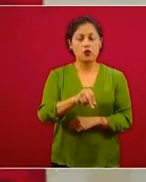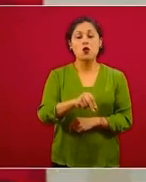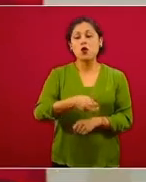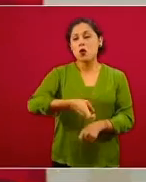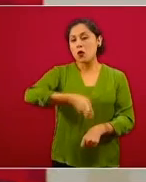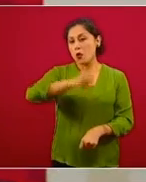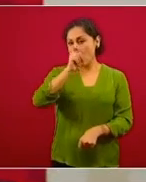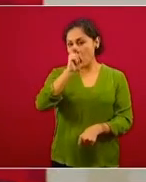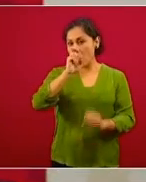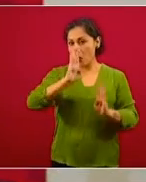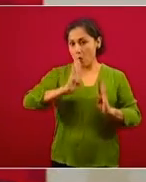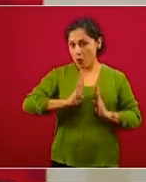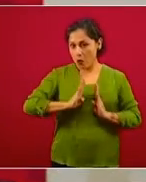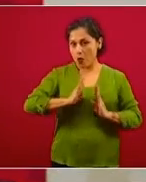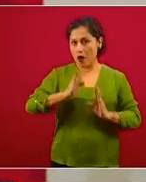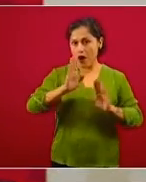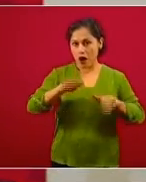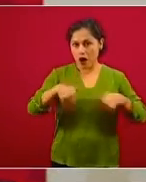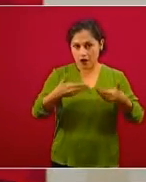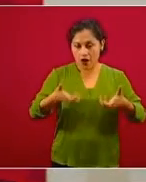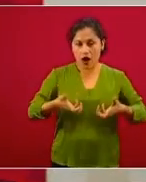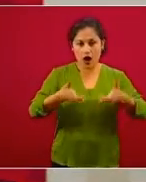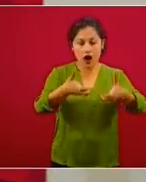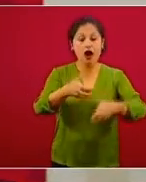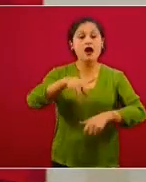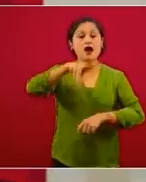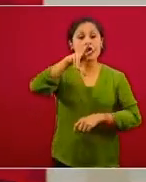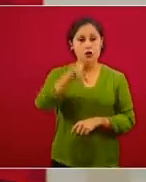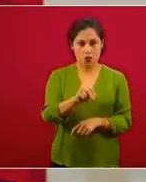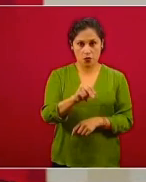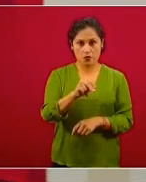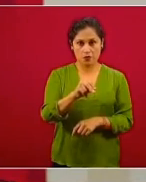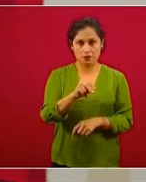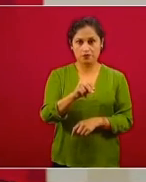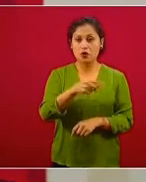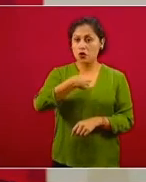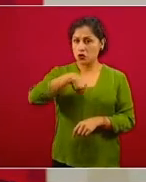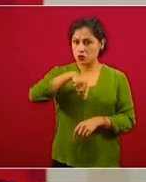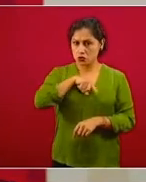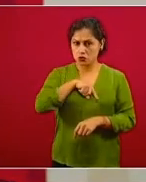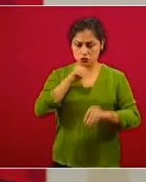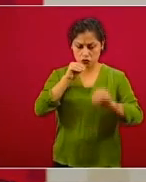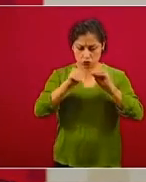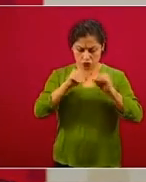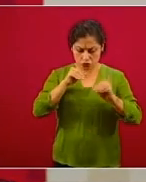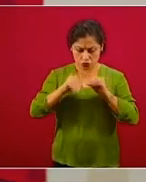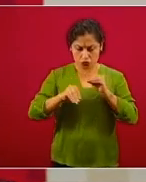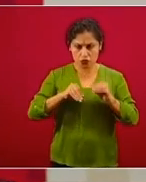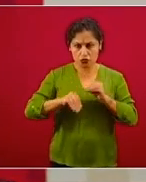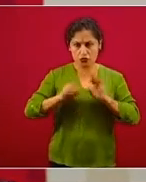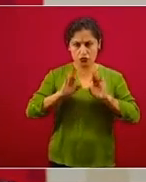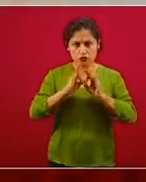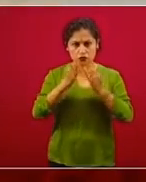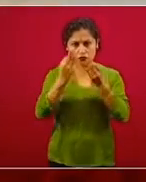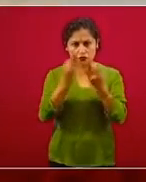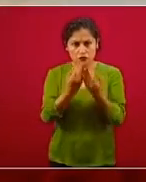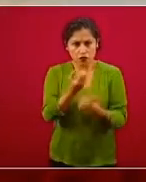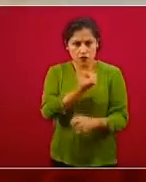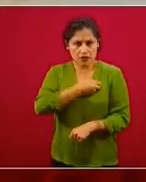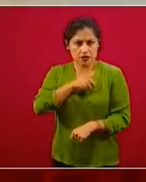using coercion to make people stay at home. The recommendations